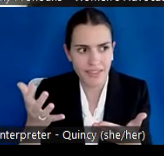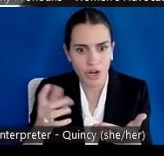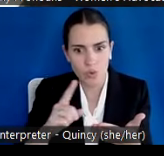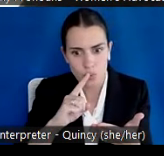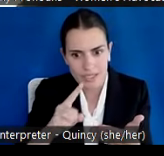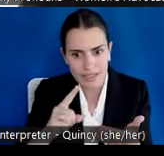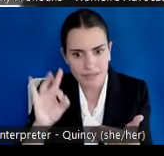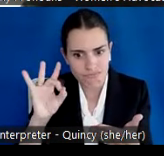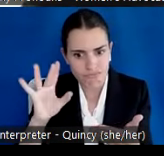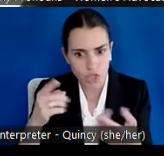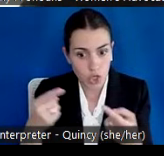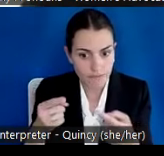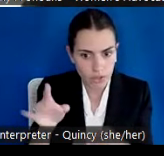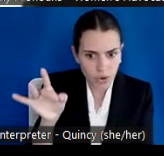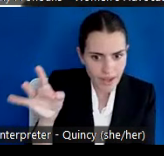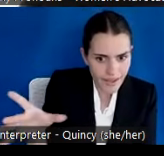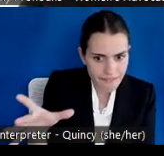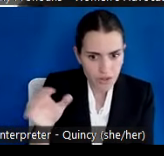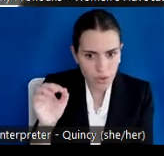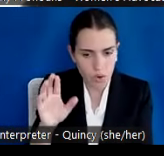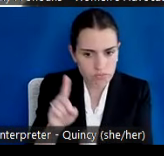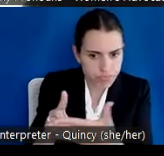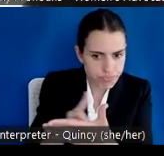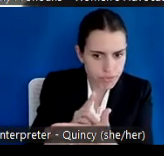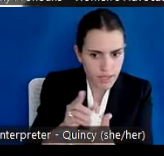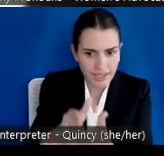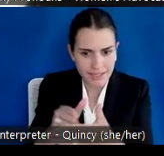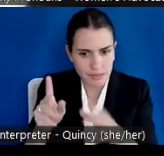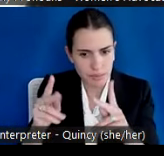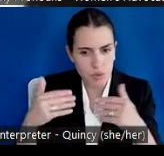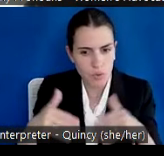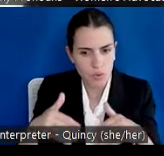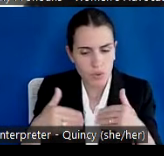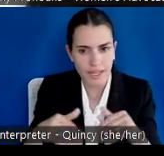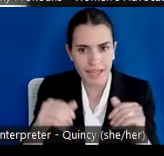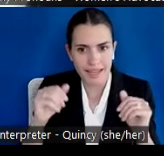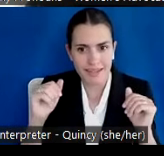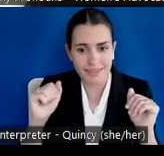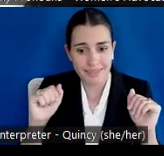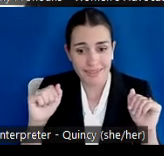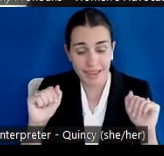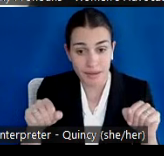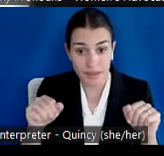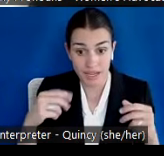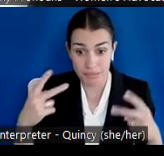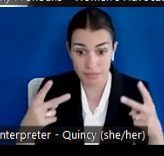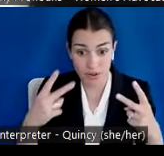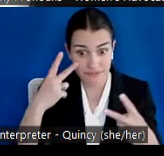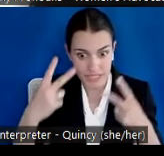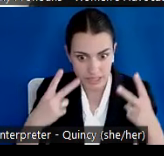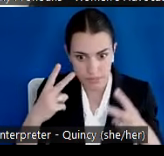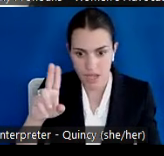or hateful, or are, it can be down to things like people can be like visibly uncomfortable, or